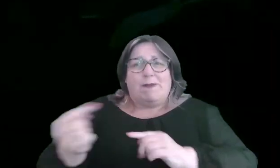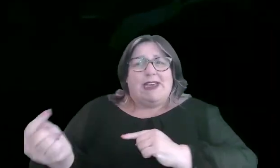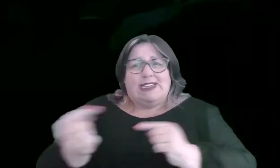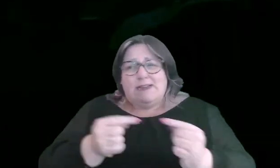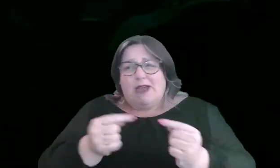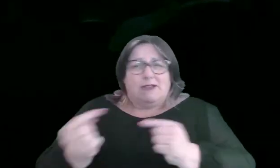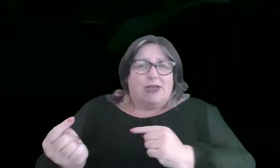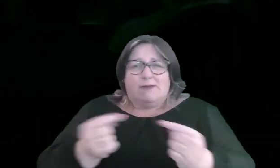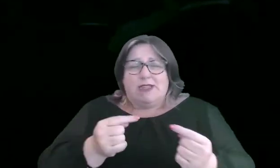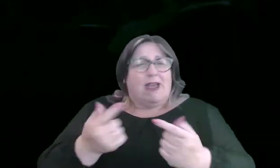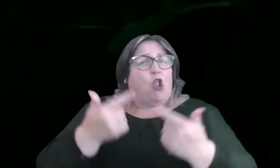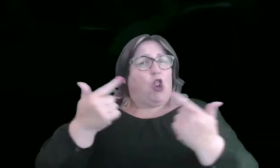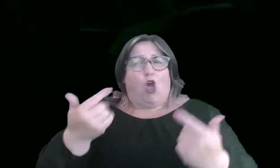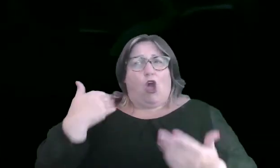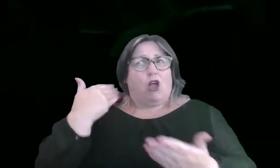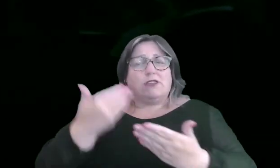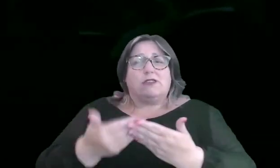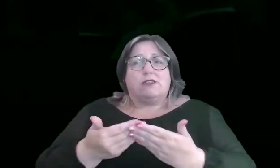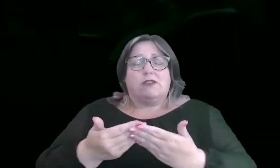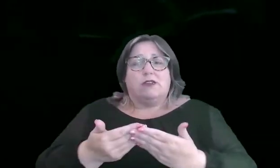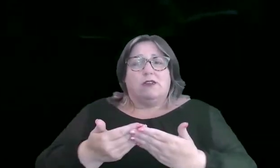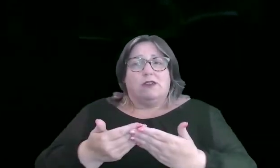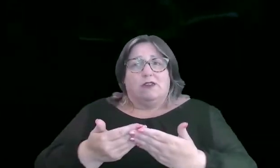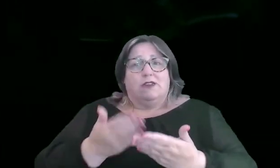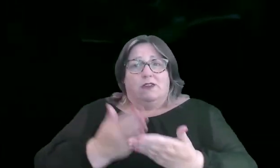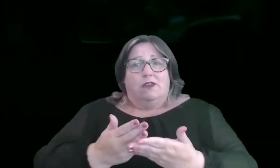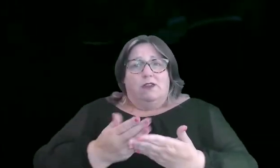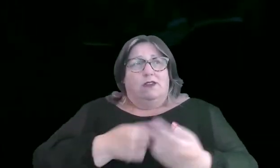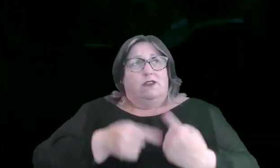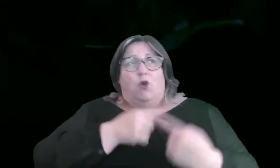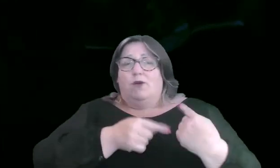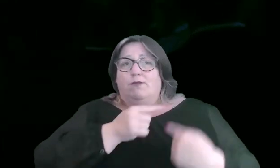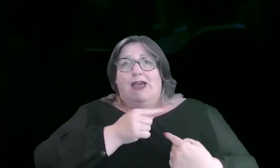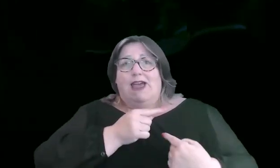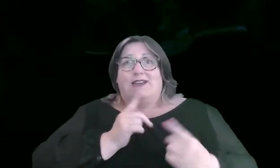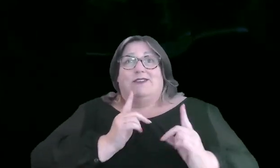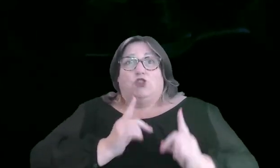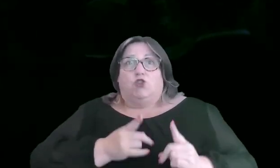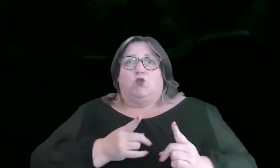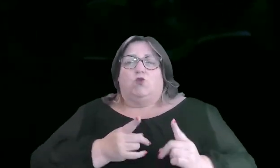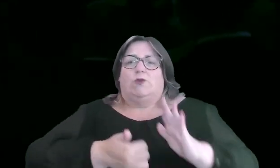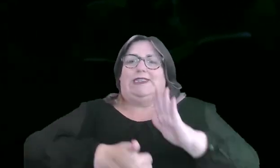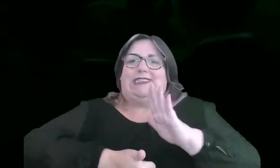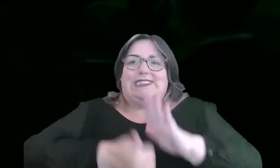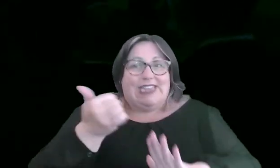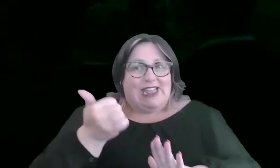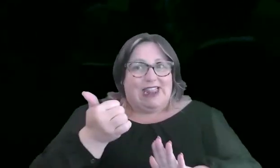and growth and investment and business that doesn't in the end come back to this question of skills, a key